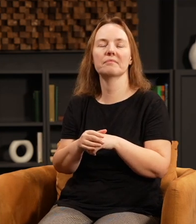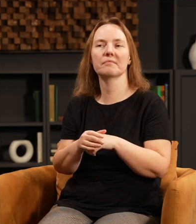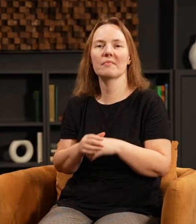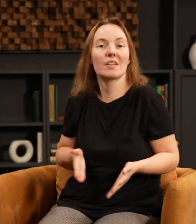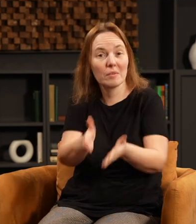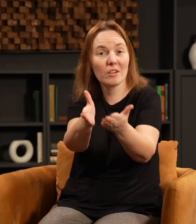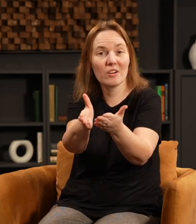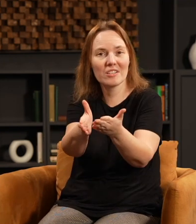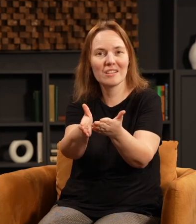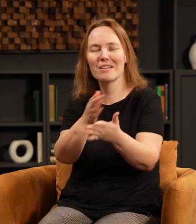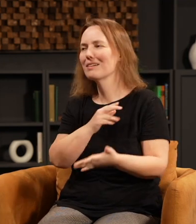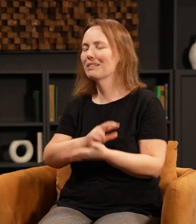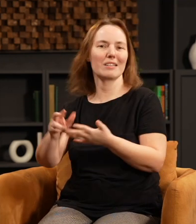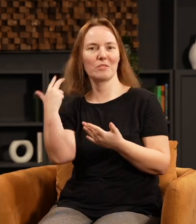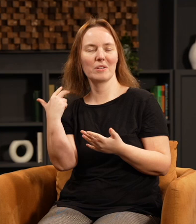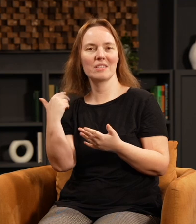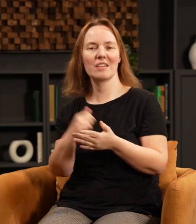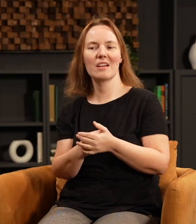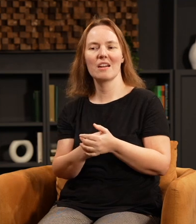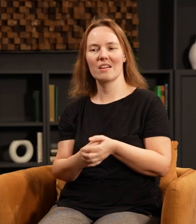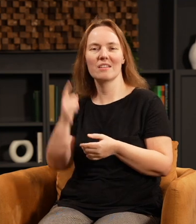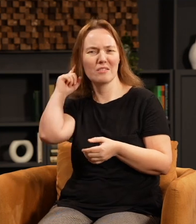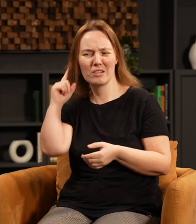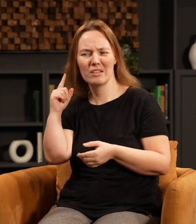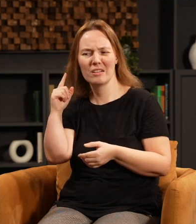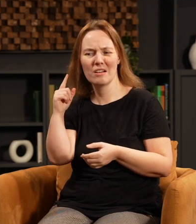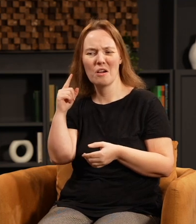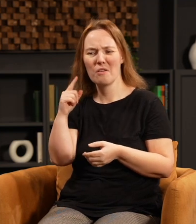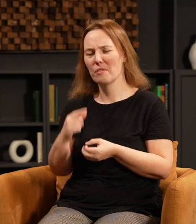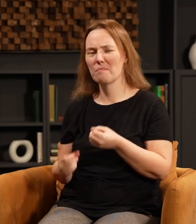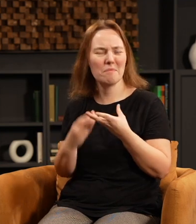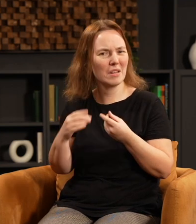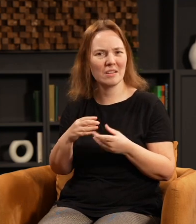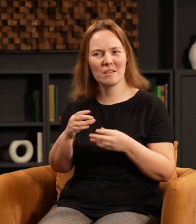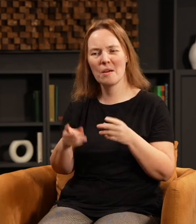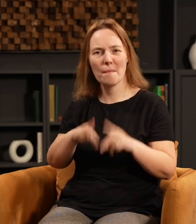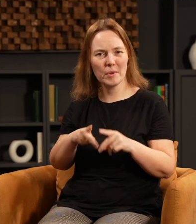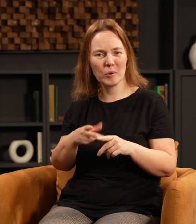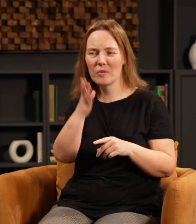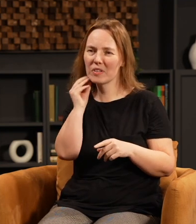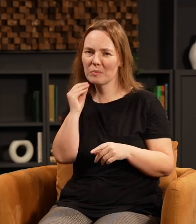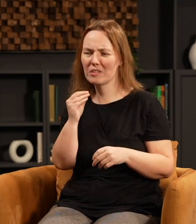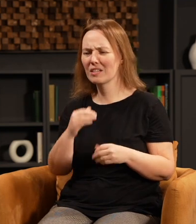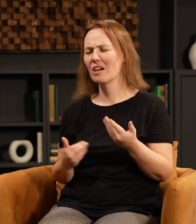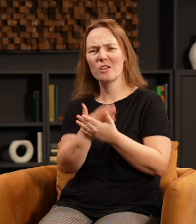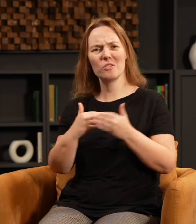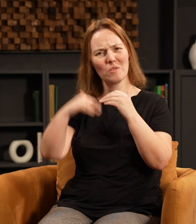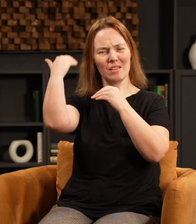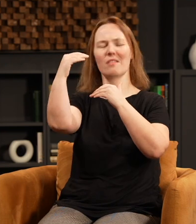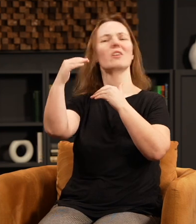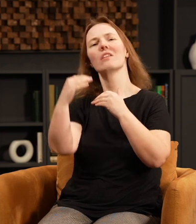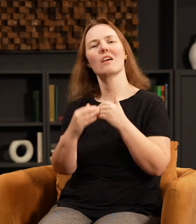I've been so encouraged these last few weeks, actually, of just hearing back from a number of people who have experienced just a new level of freedom or a new level